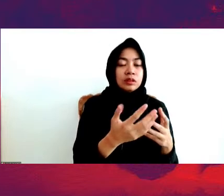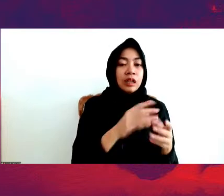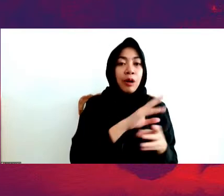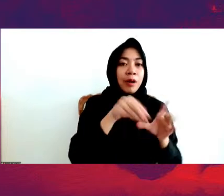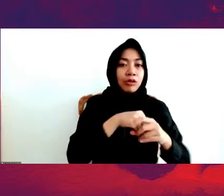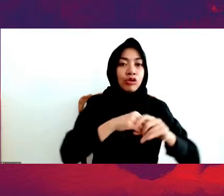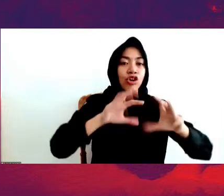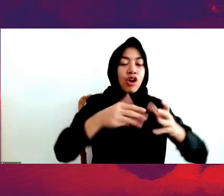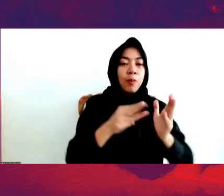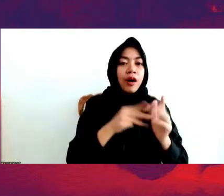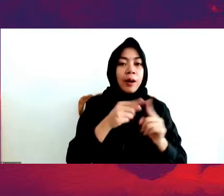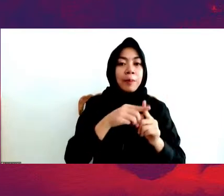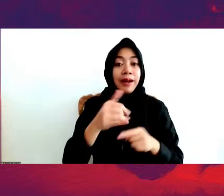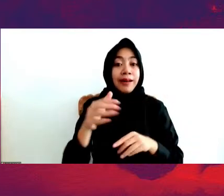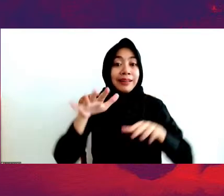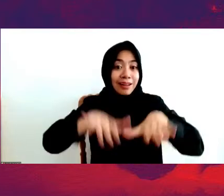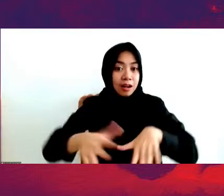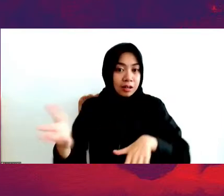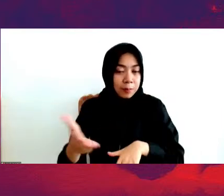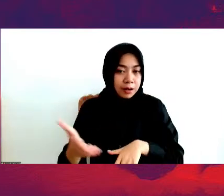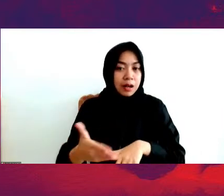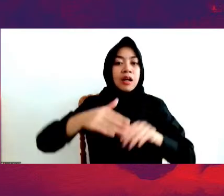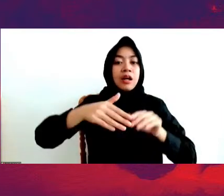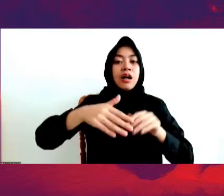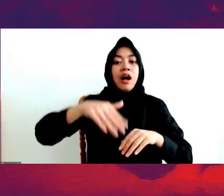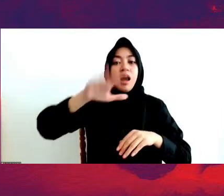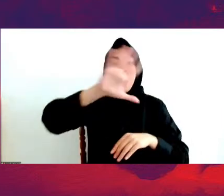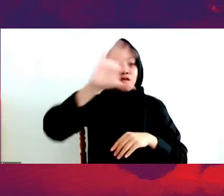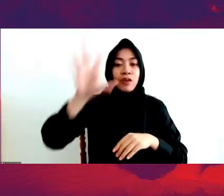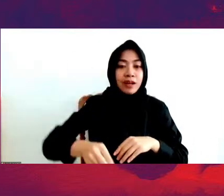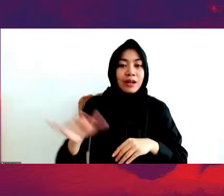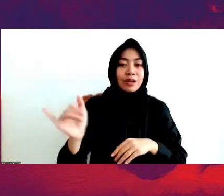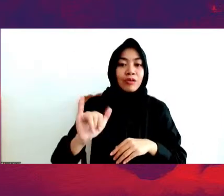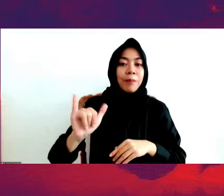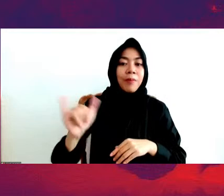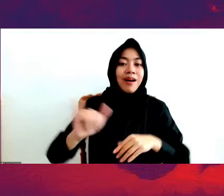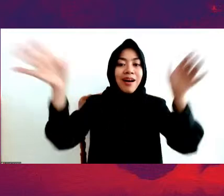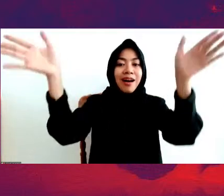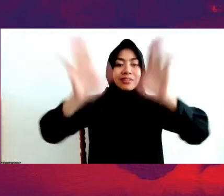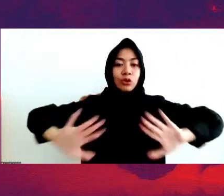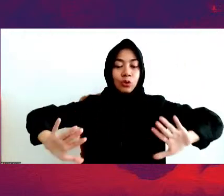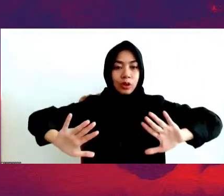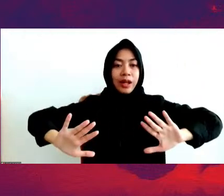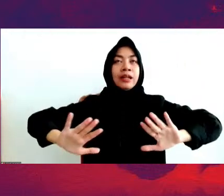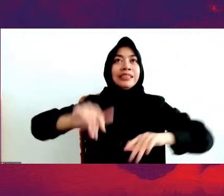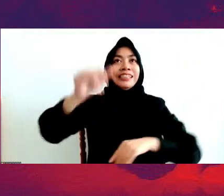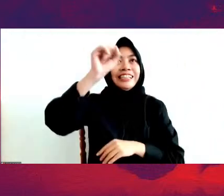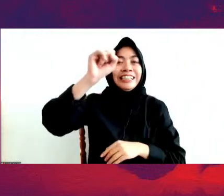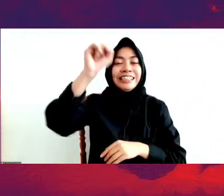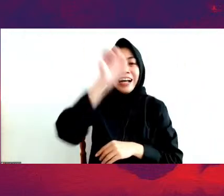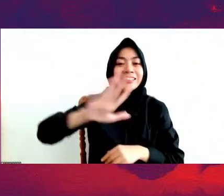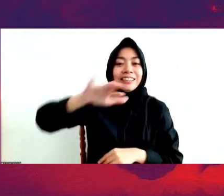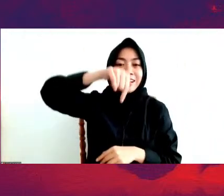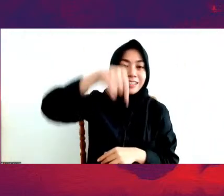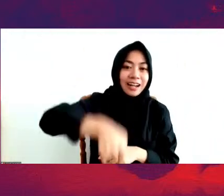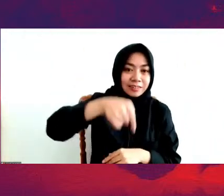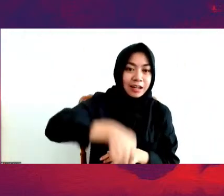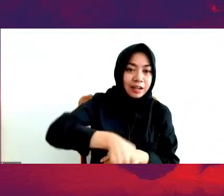live in Sub-Saharan Africa and South Asia, and over 84% live in rural